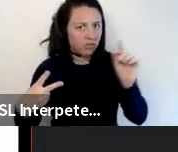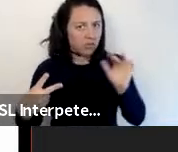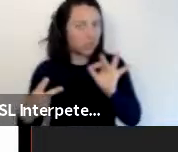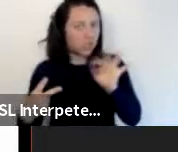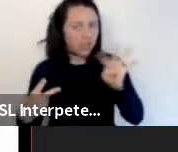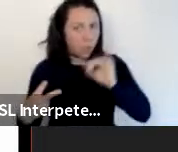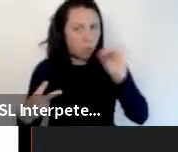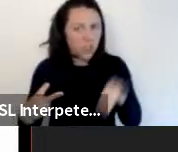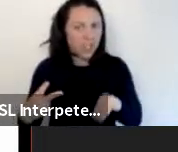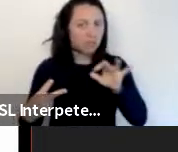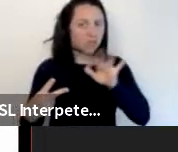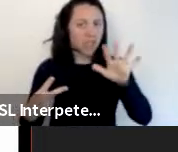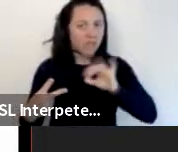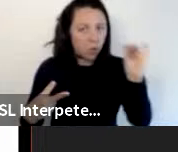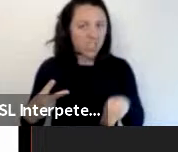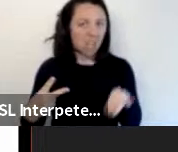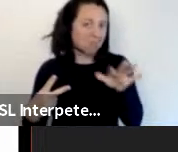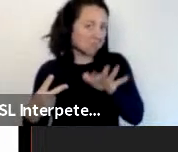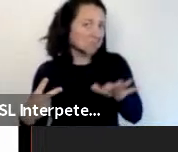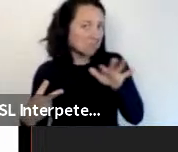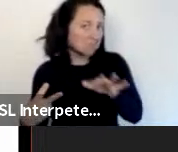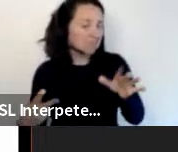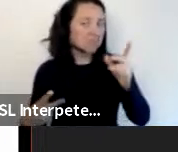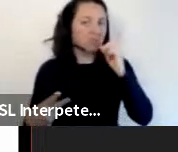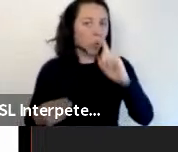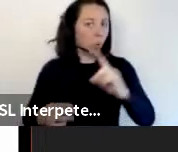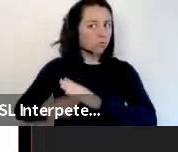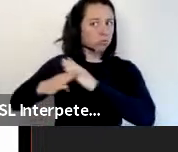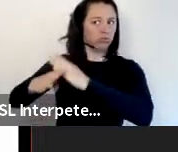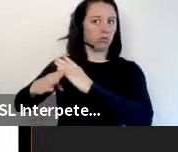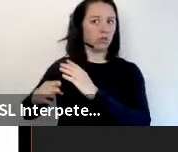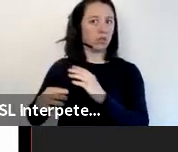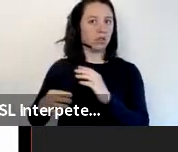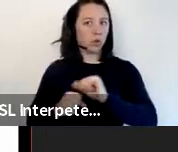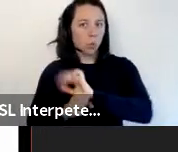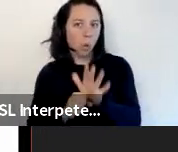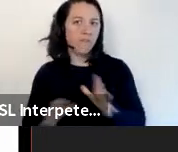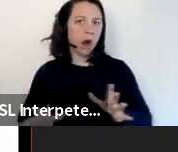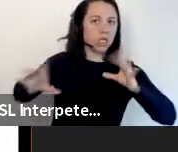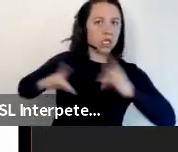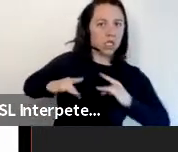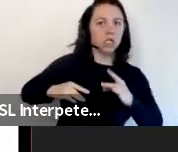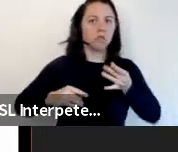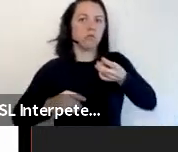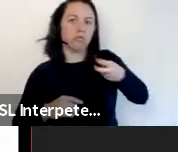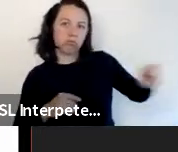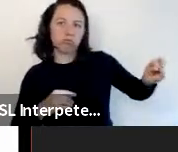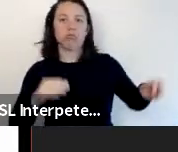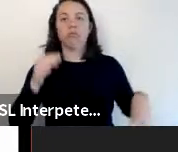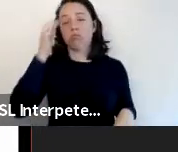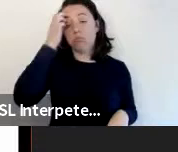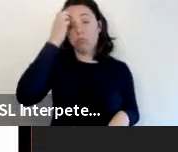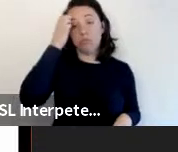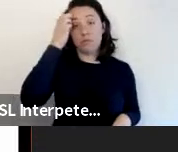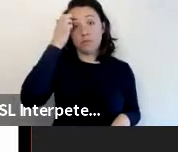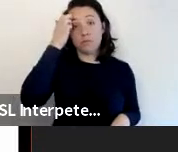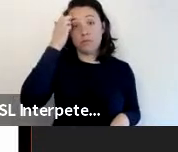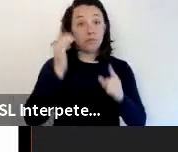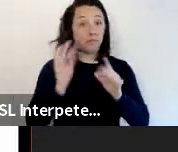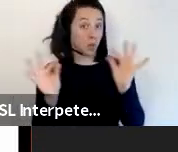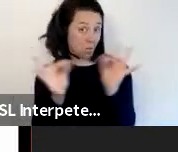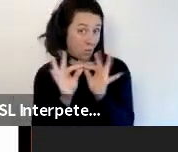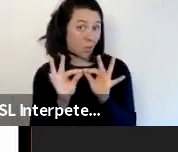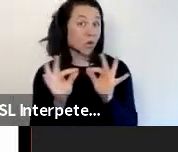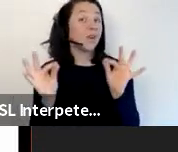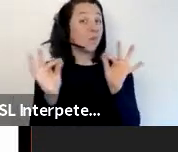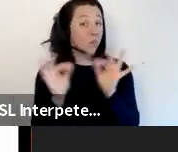preventing illness and preventing transmission. What's important to note, though, what's not on this